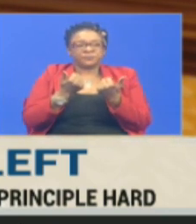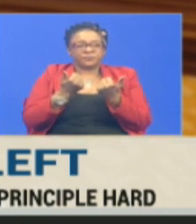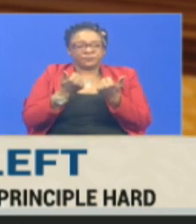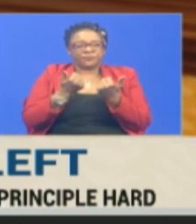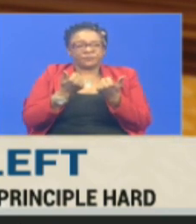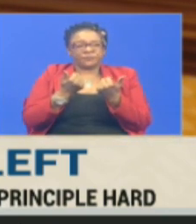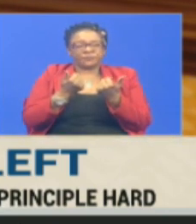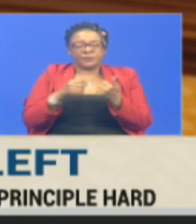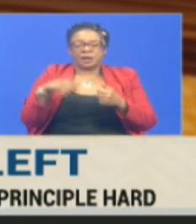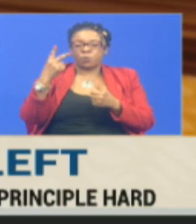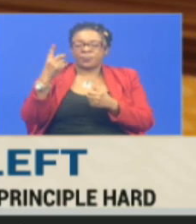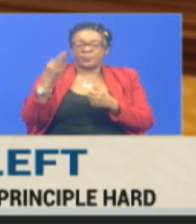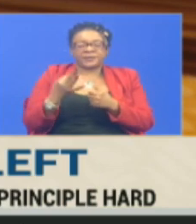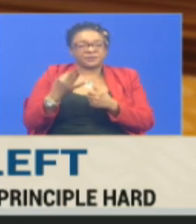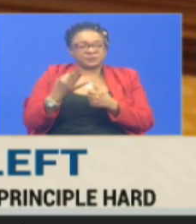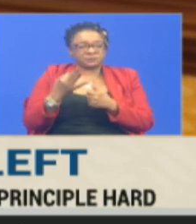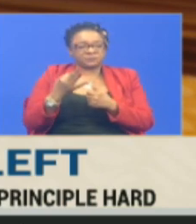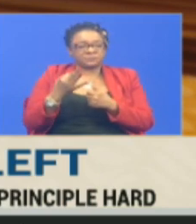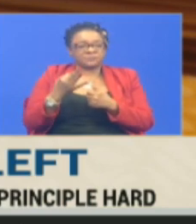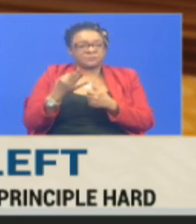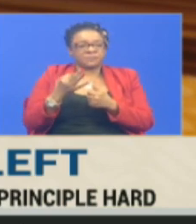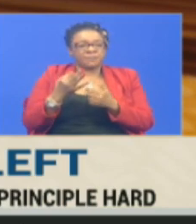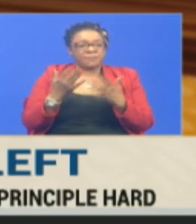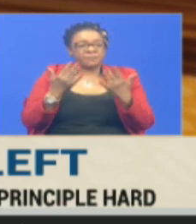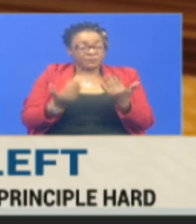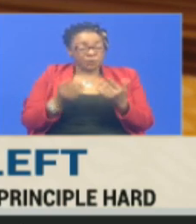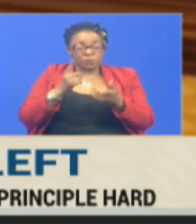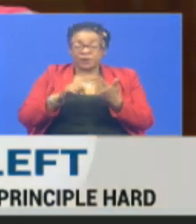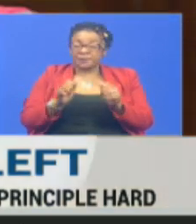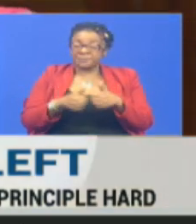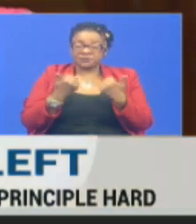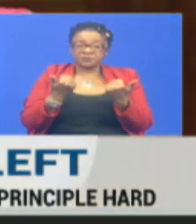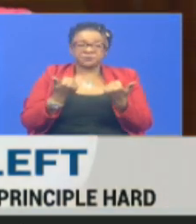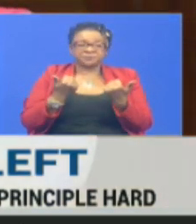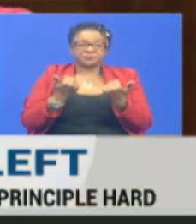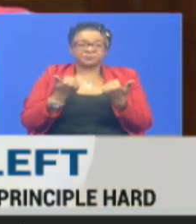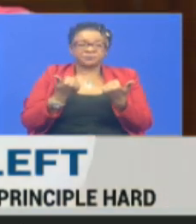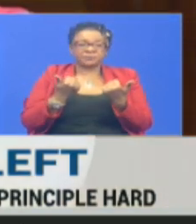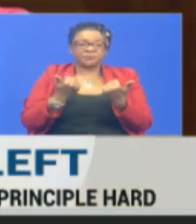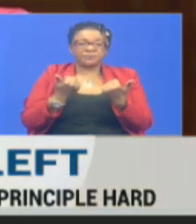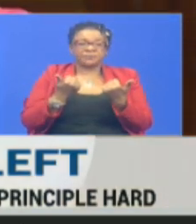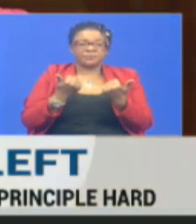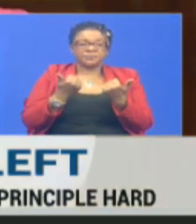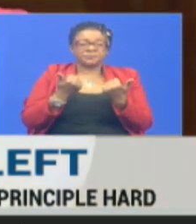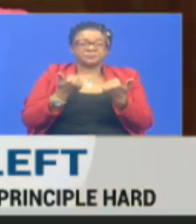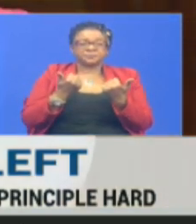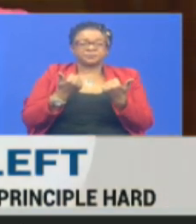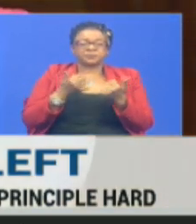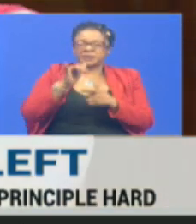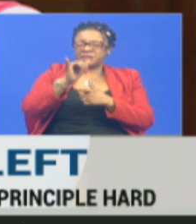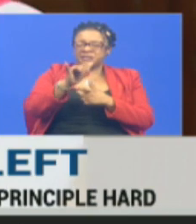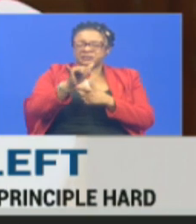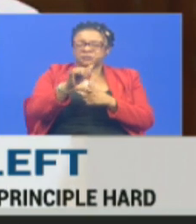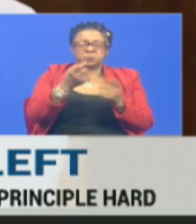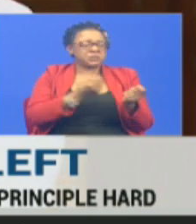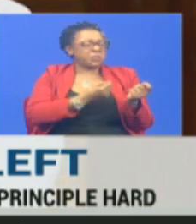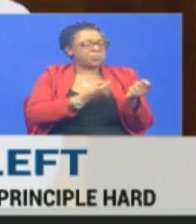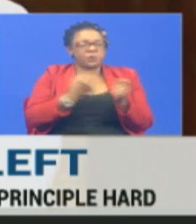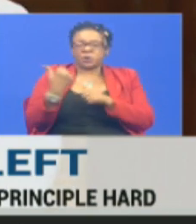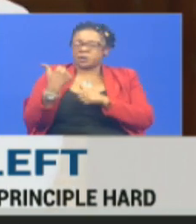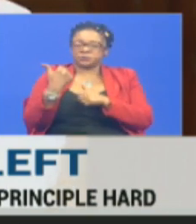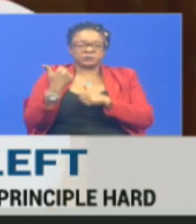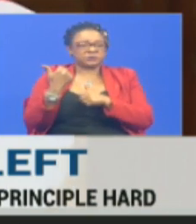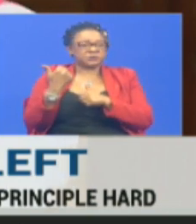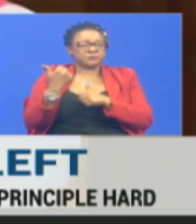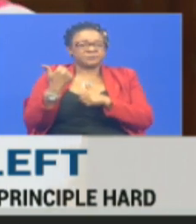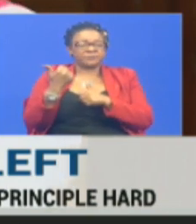one third. Now, what happened was that aspect was thrown out completely in